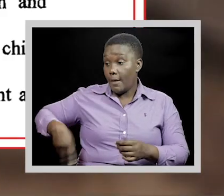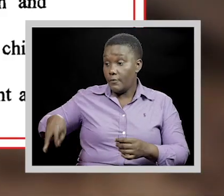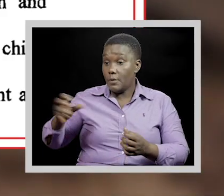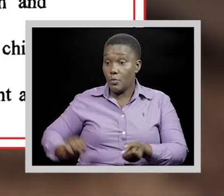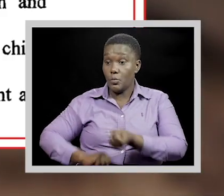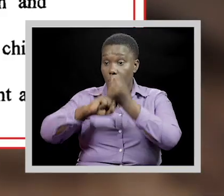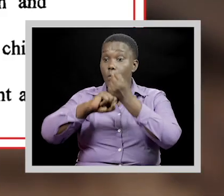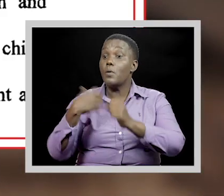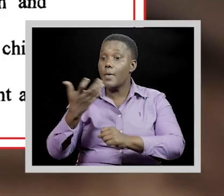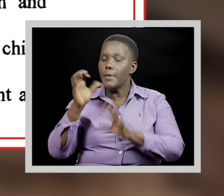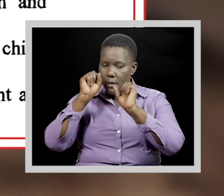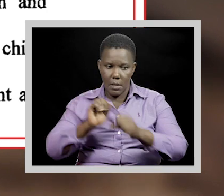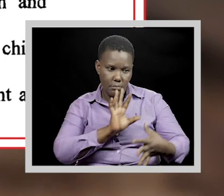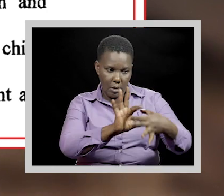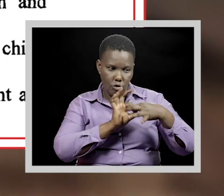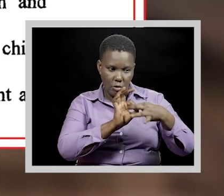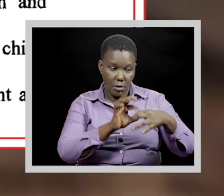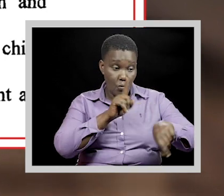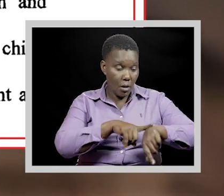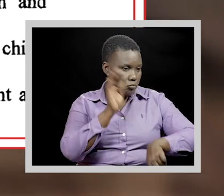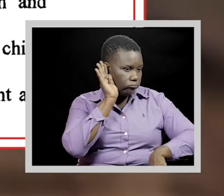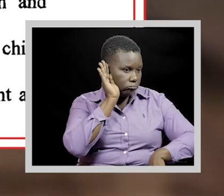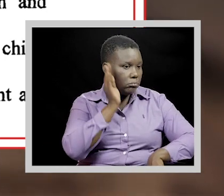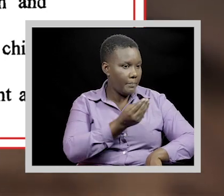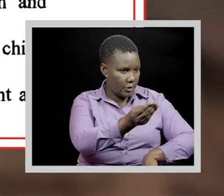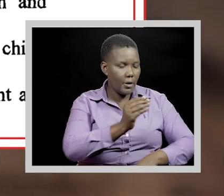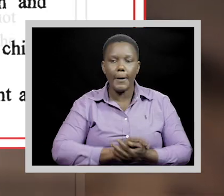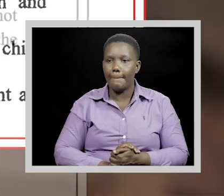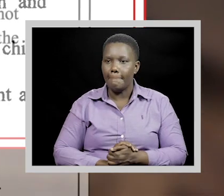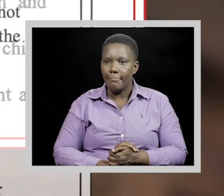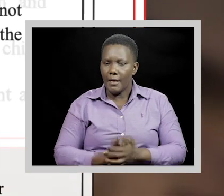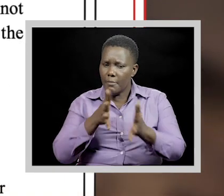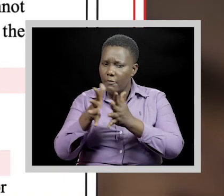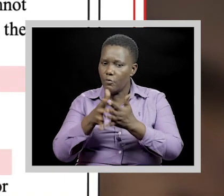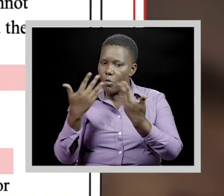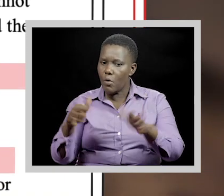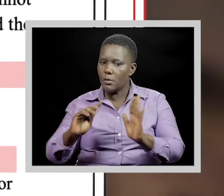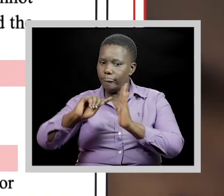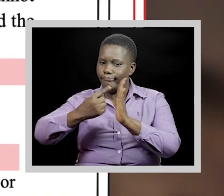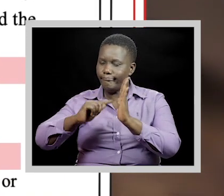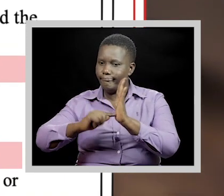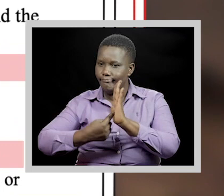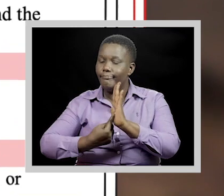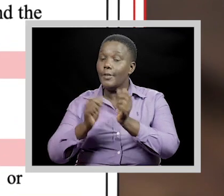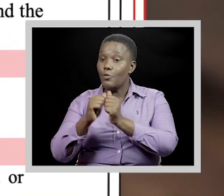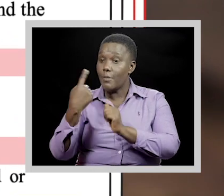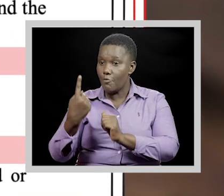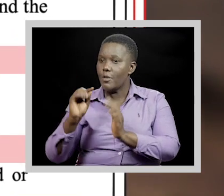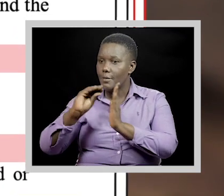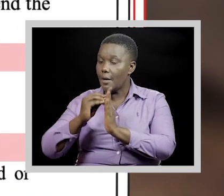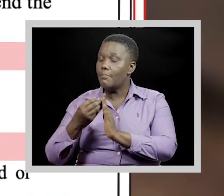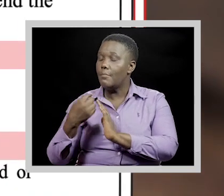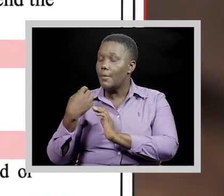social welfare officer shall be present. This is also stipulated under Rule 11, Subrule